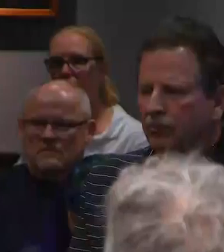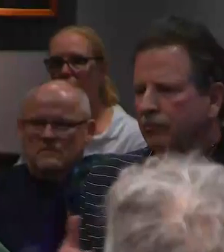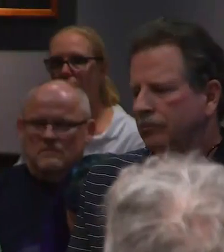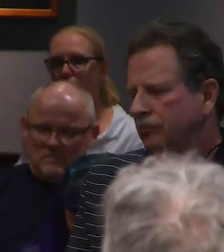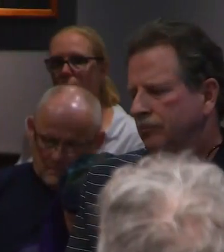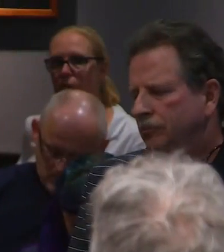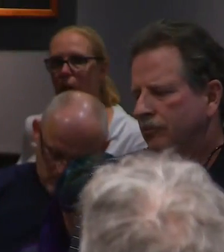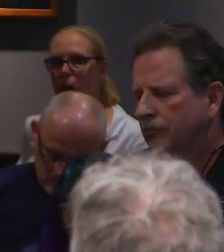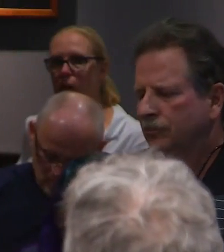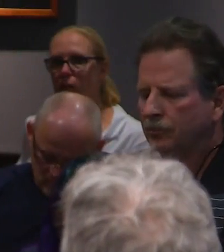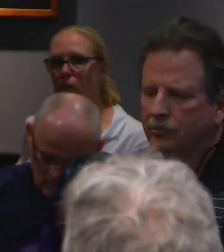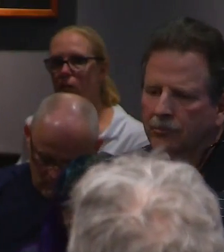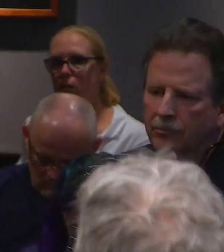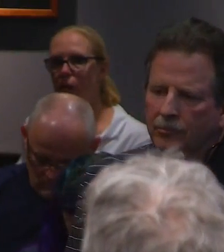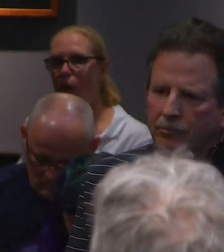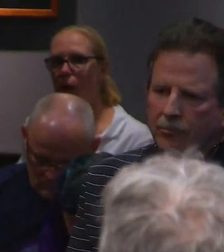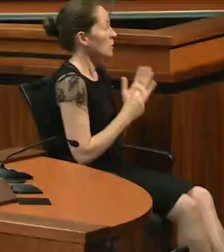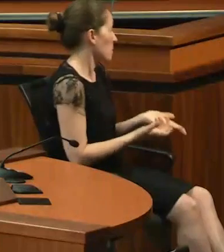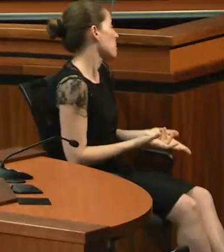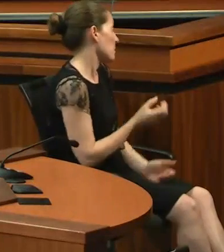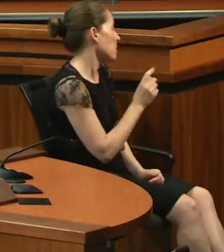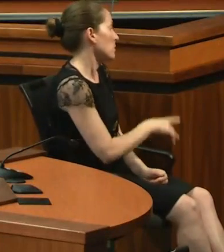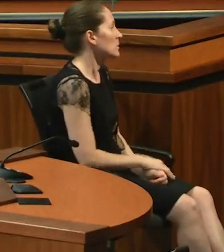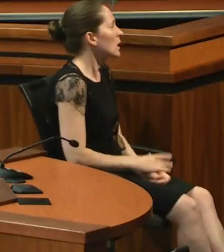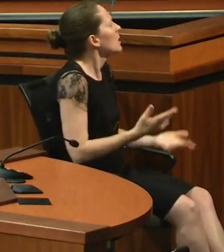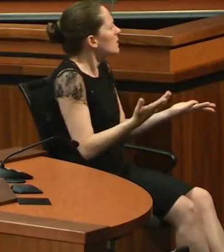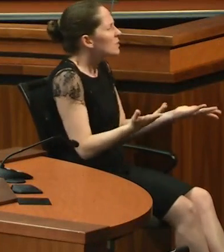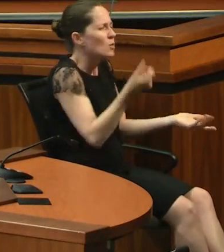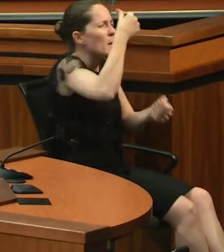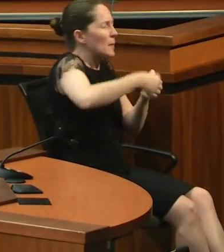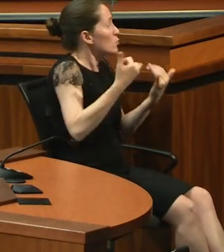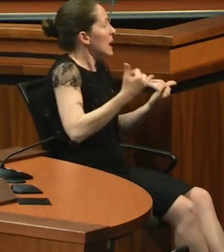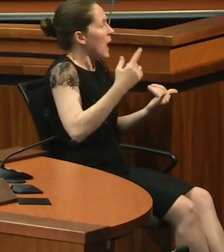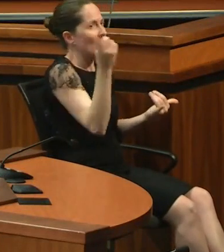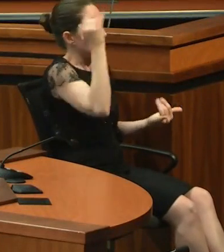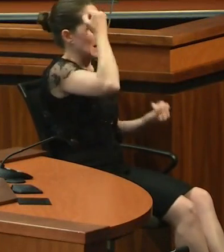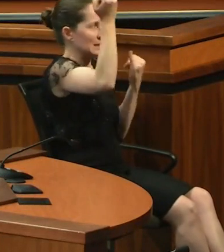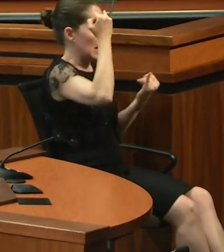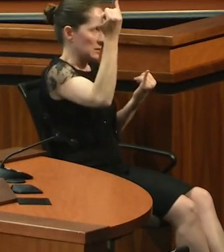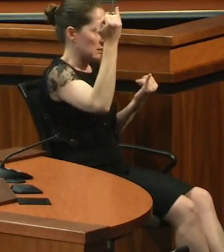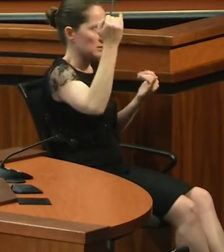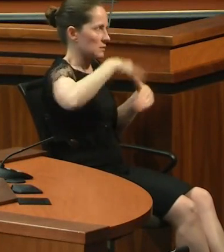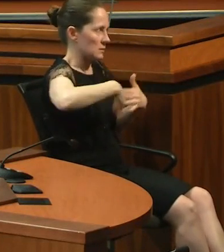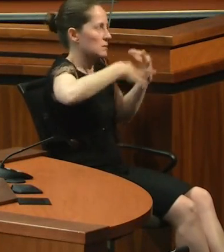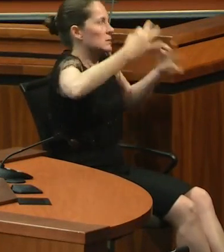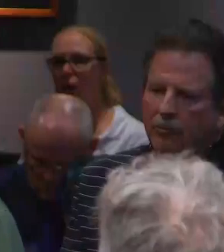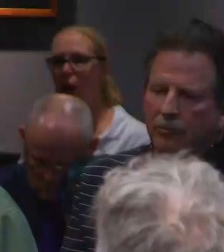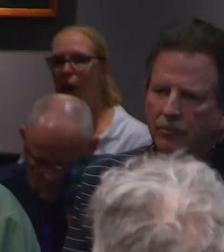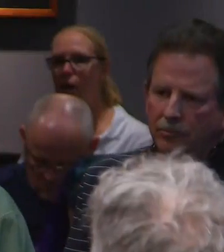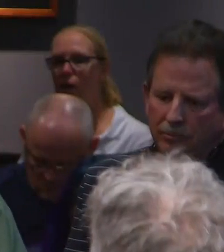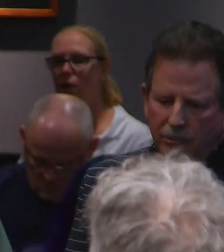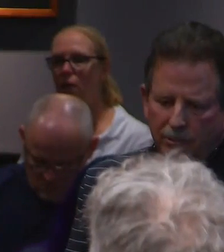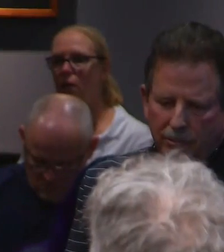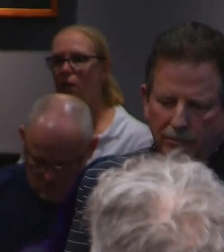all just... Again, these are concepts. At this stage, that's all they are. Okay. All right, I have one more